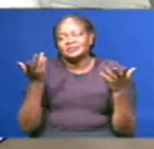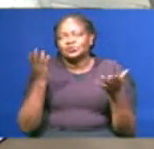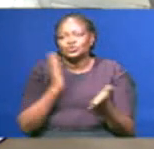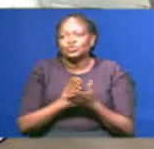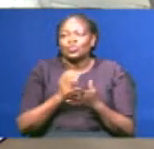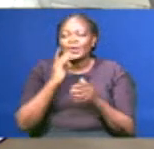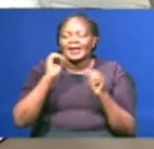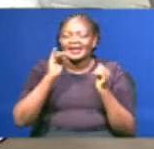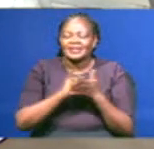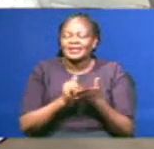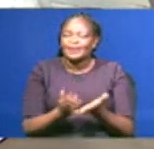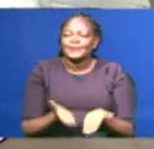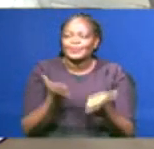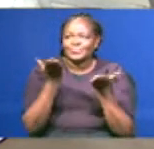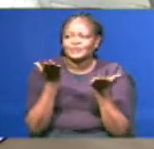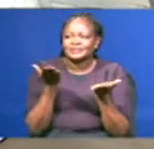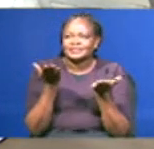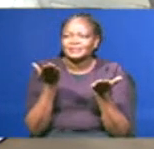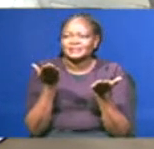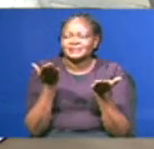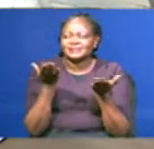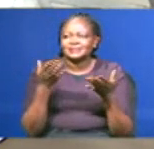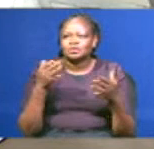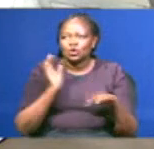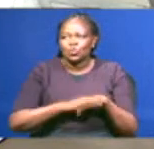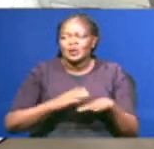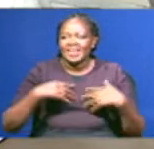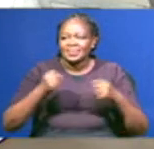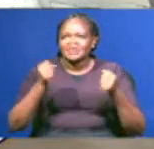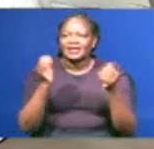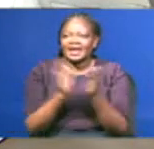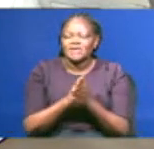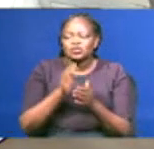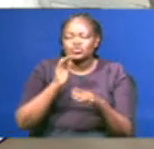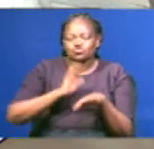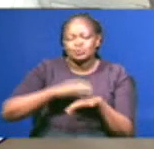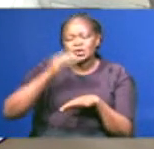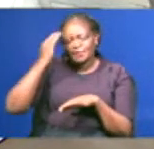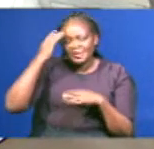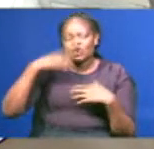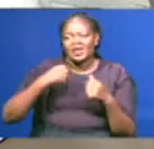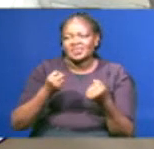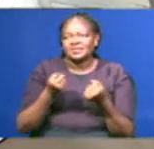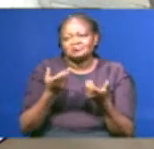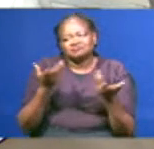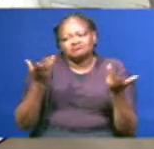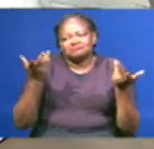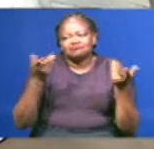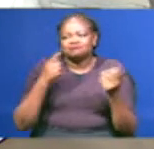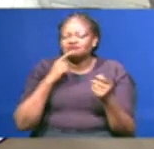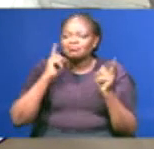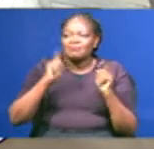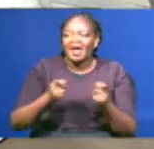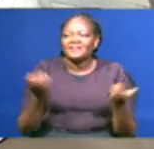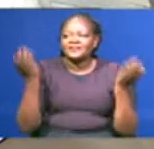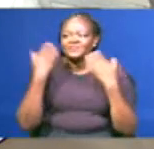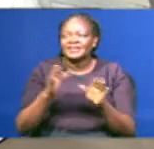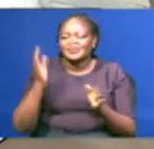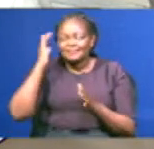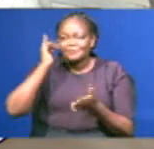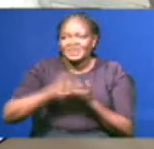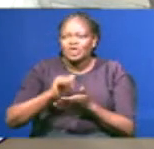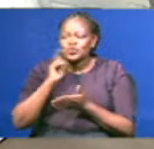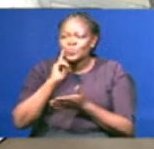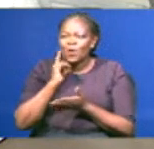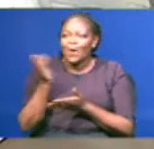it promotes wellness and good mental health. All right, so we have to bring it to an end. Remember, tomorrow we are also